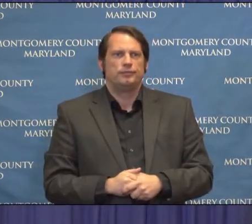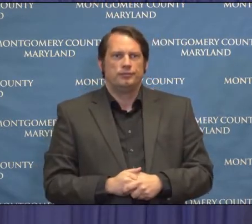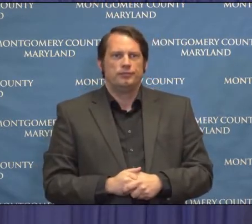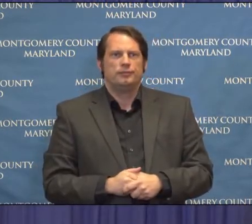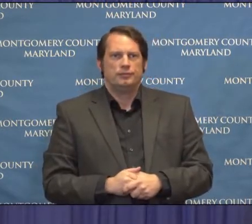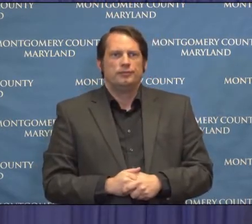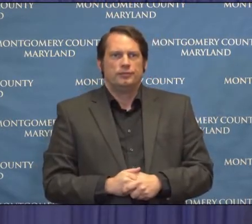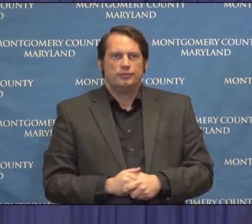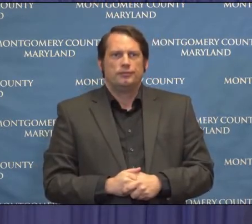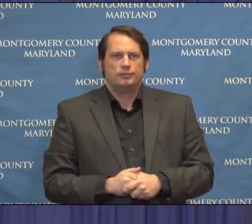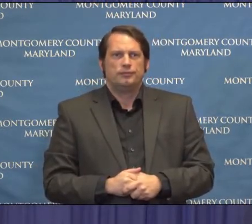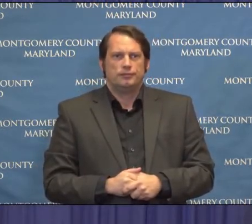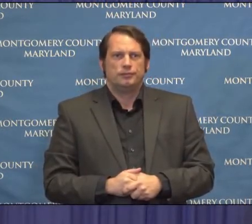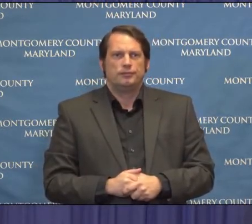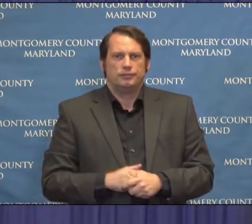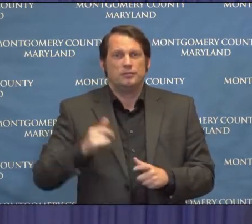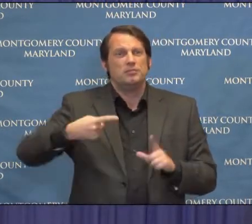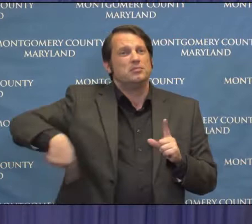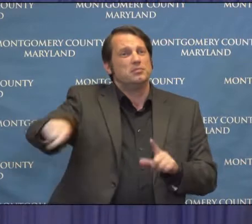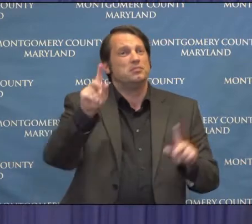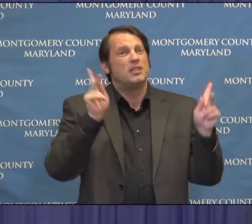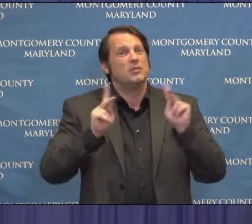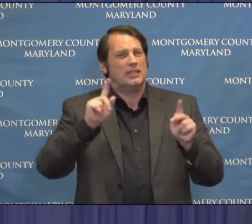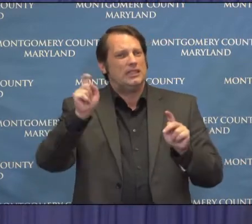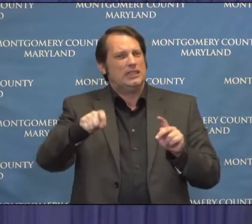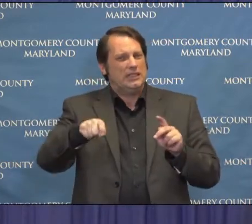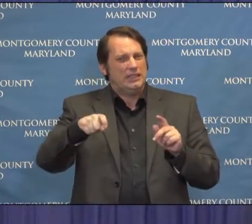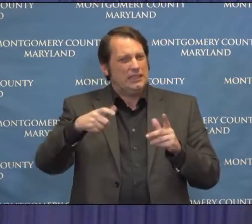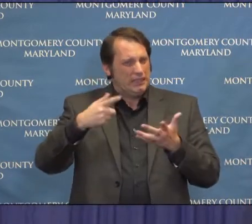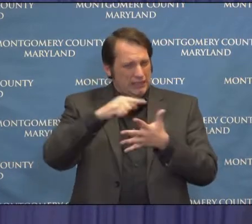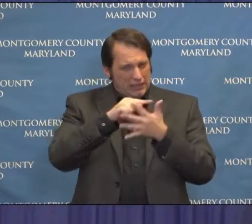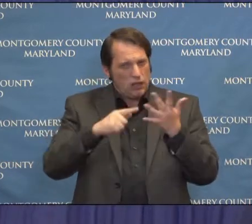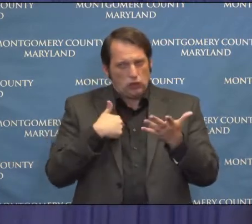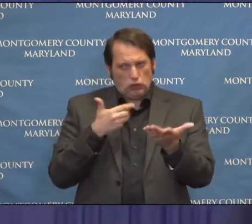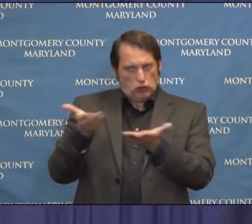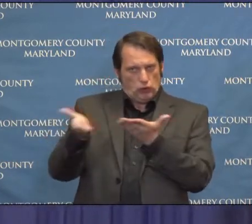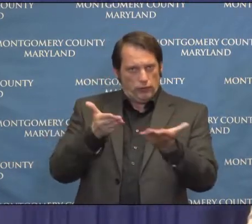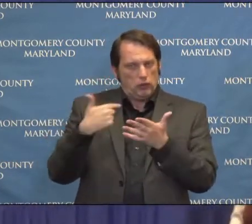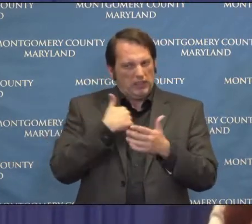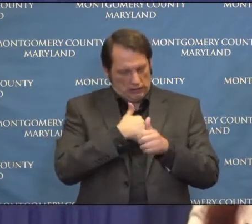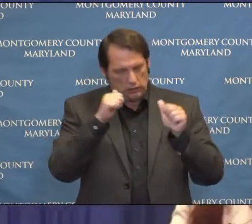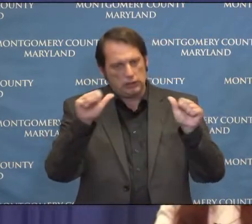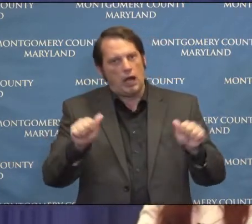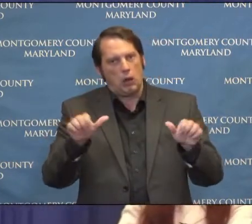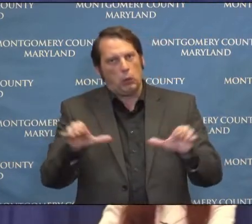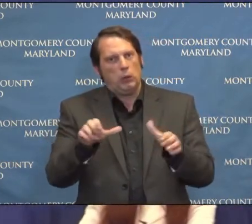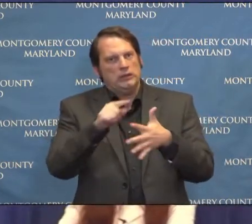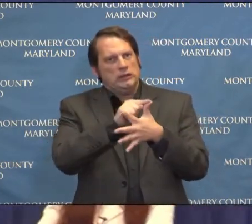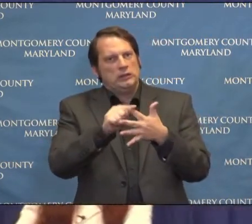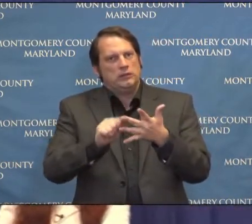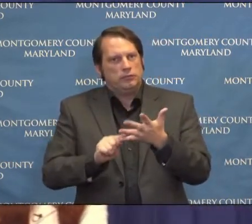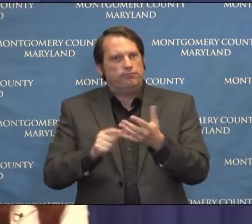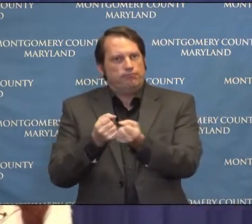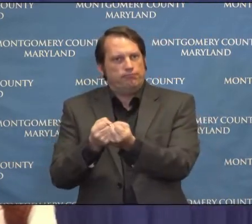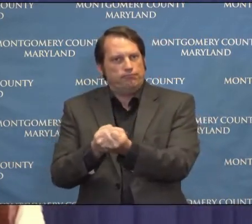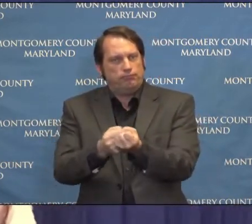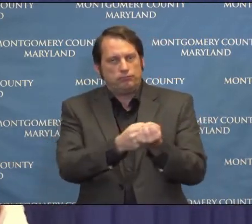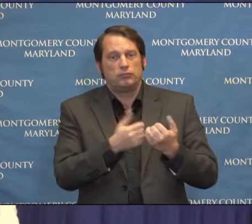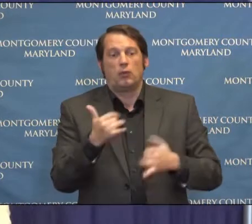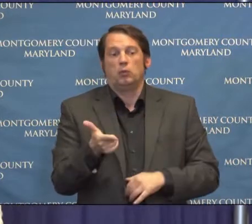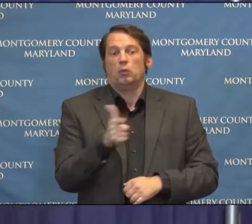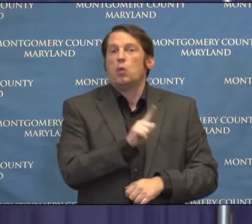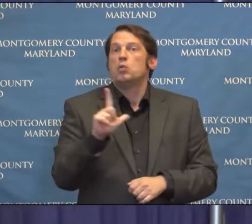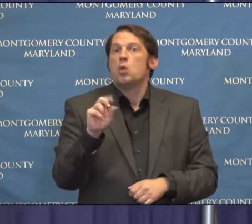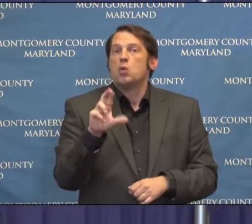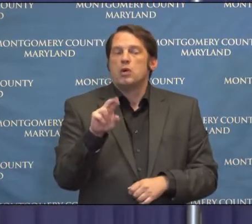be a big help. With that, I'll thank you, County. Go to the rest. Let me go ahead and introduce some of our speakers tonight. So